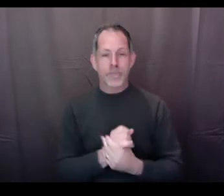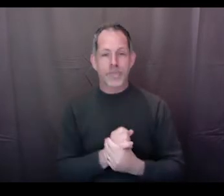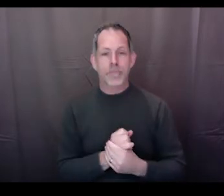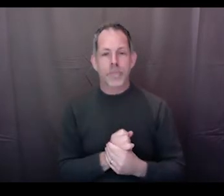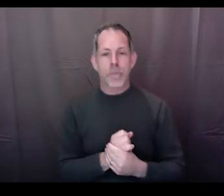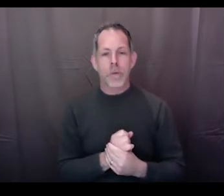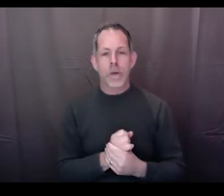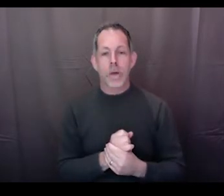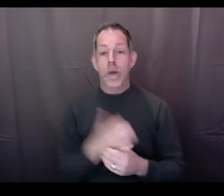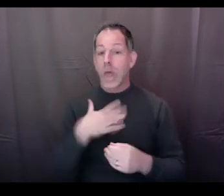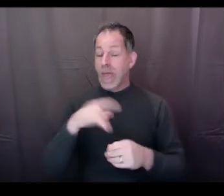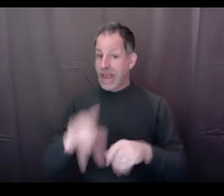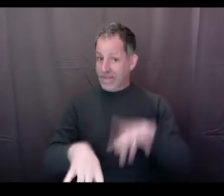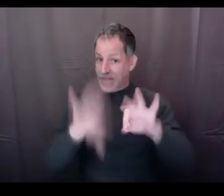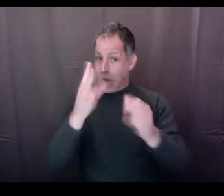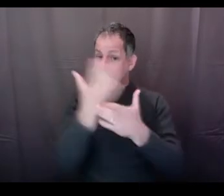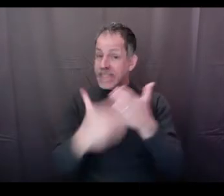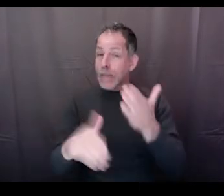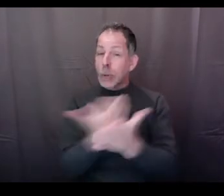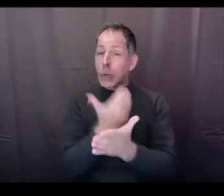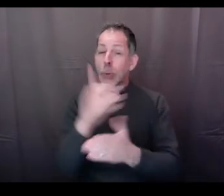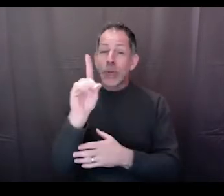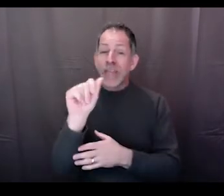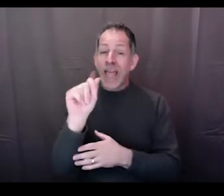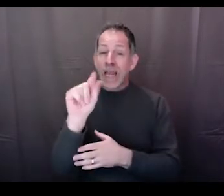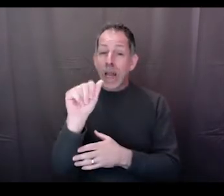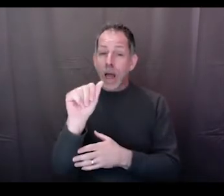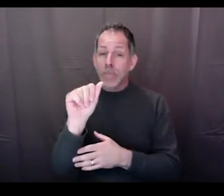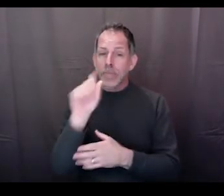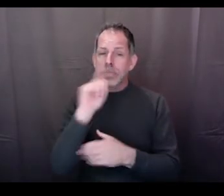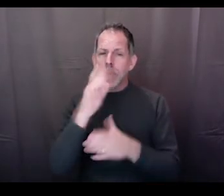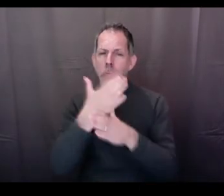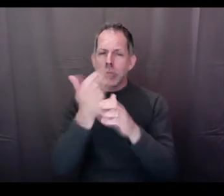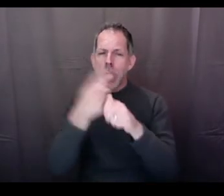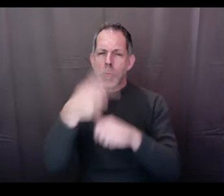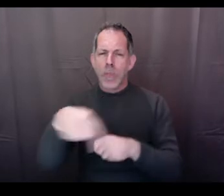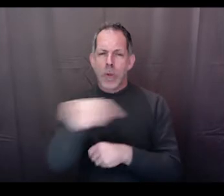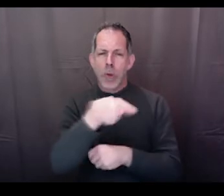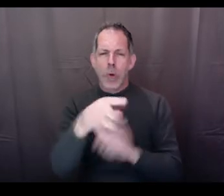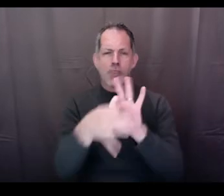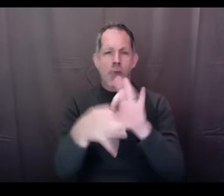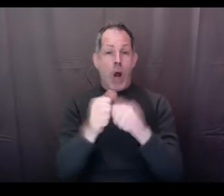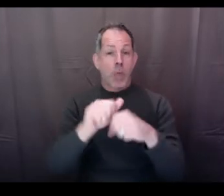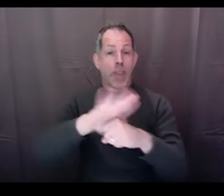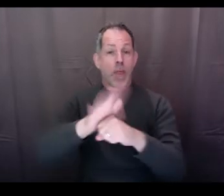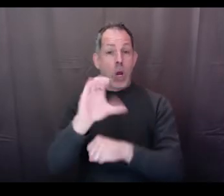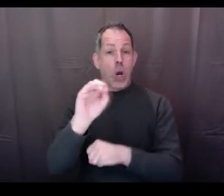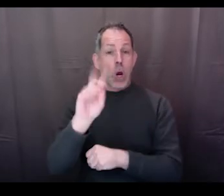to talk a little bit about some data as it relates to